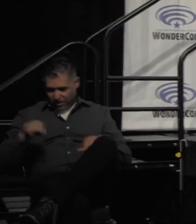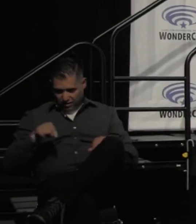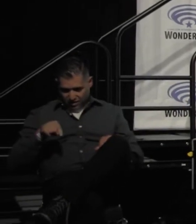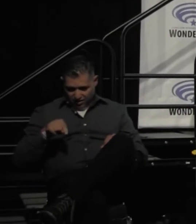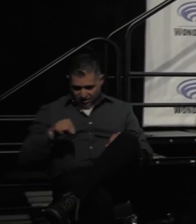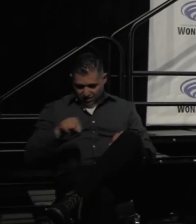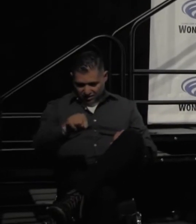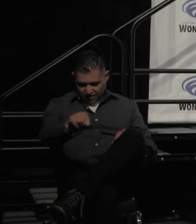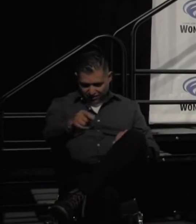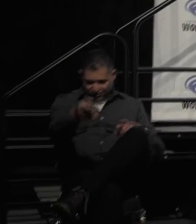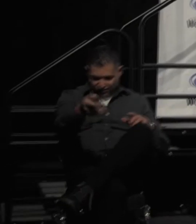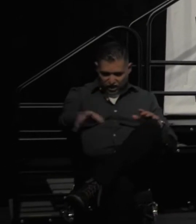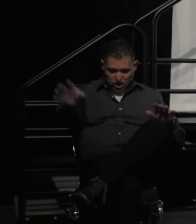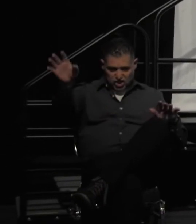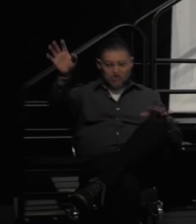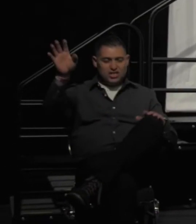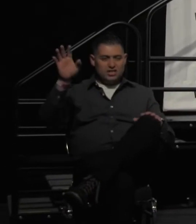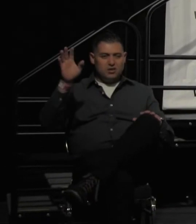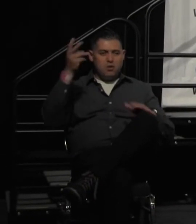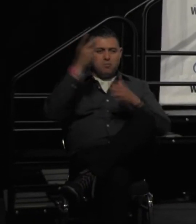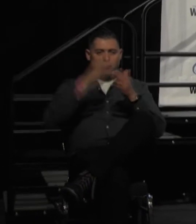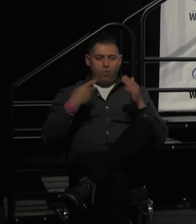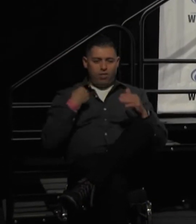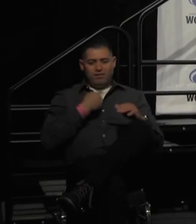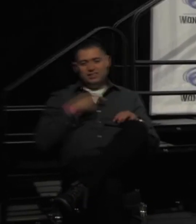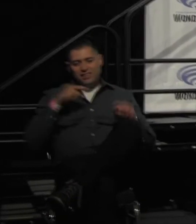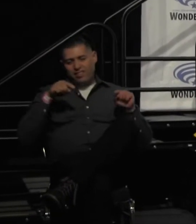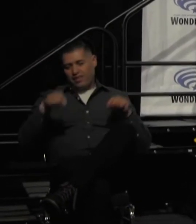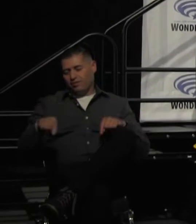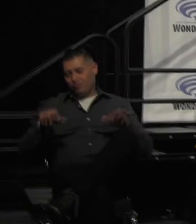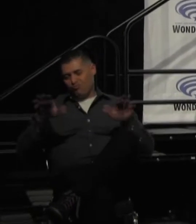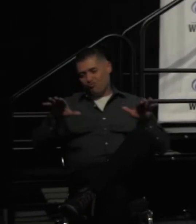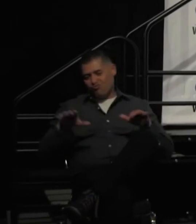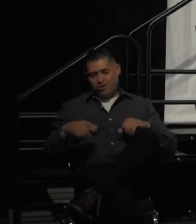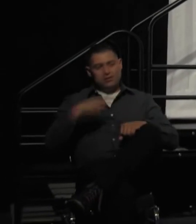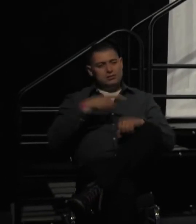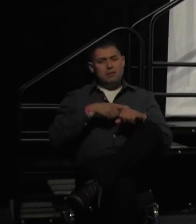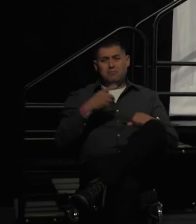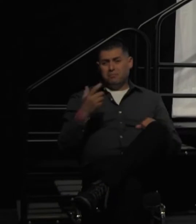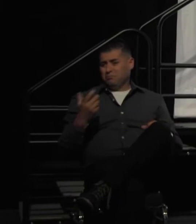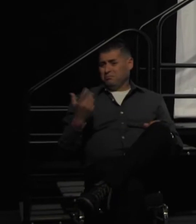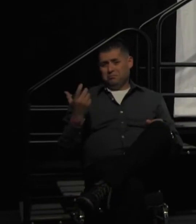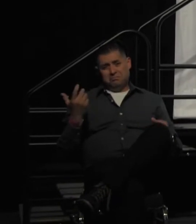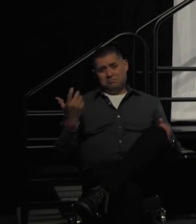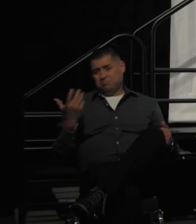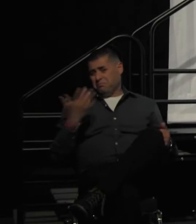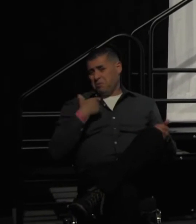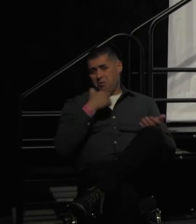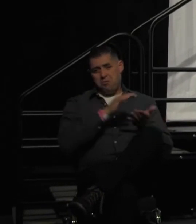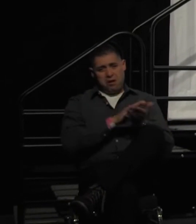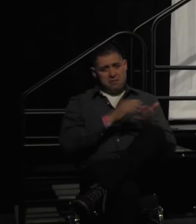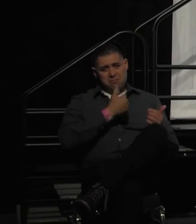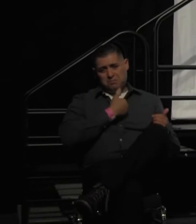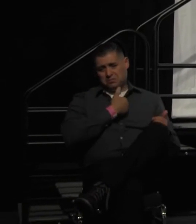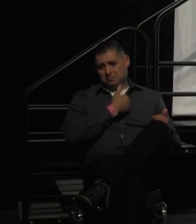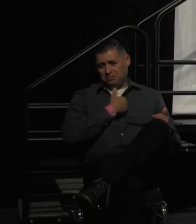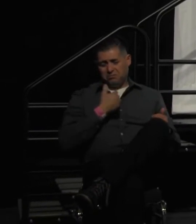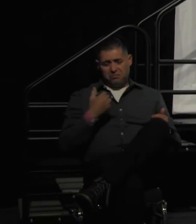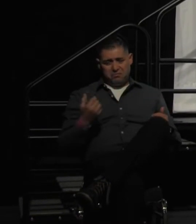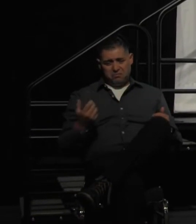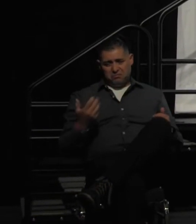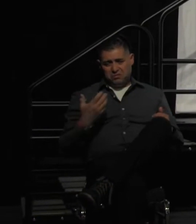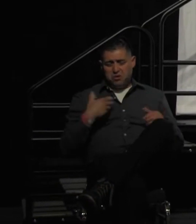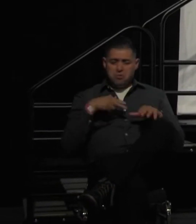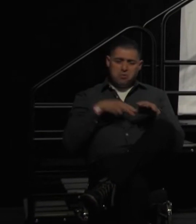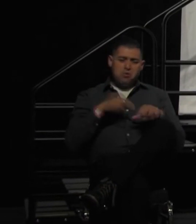man, that's pretty cool. And so we were both down there, we had a great time. And it was my wife and I were there, and we rode in the